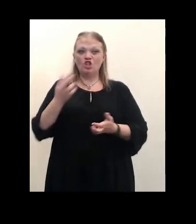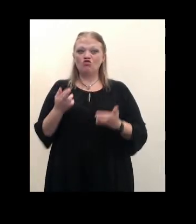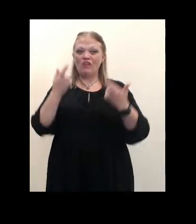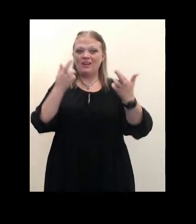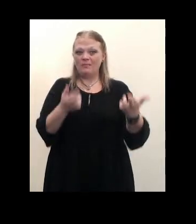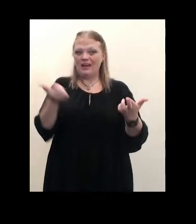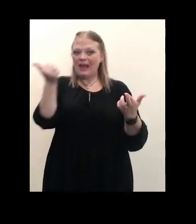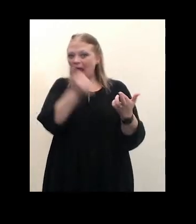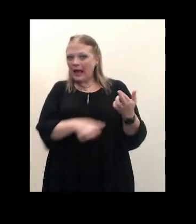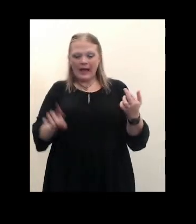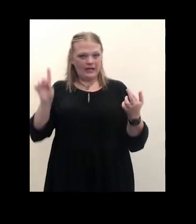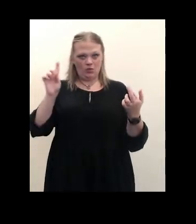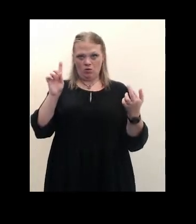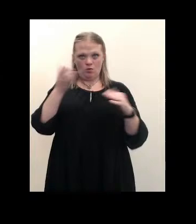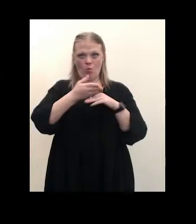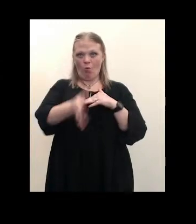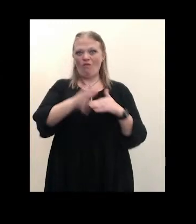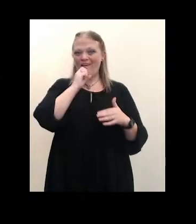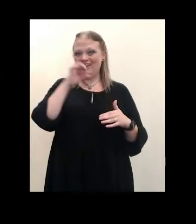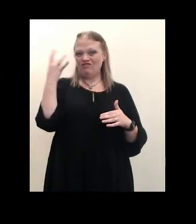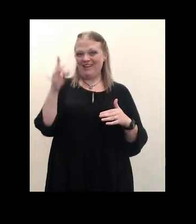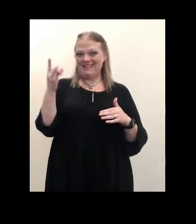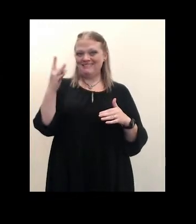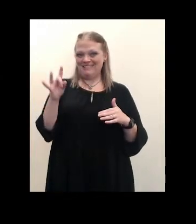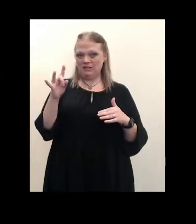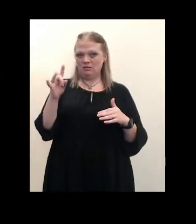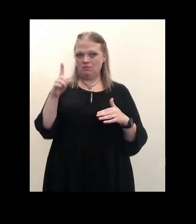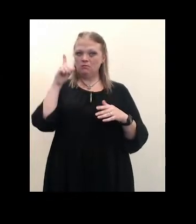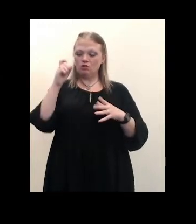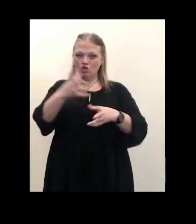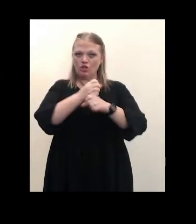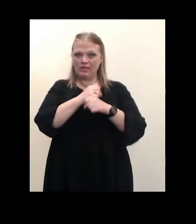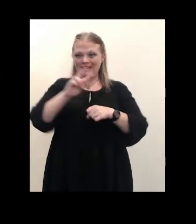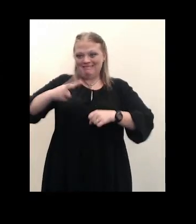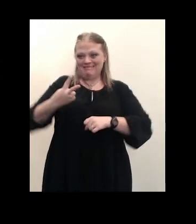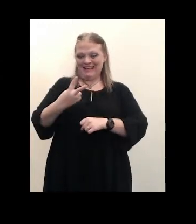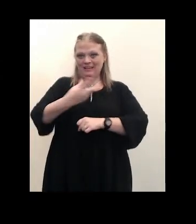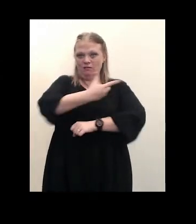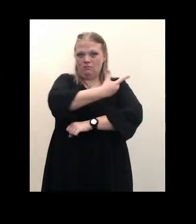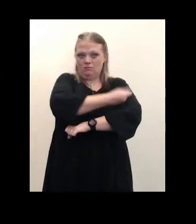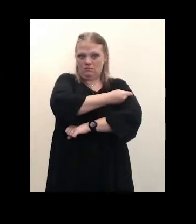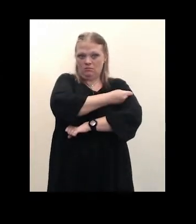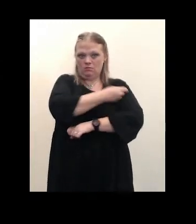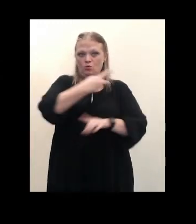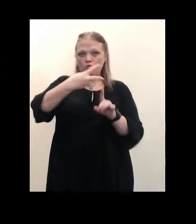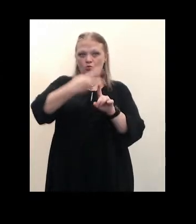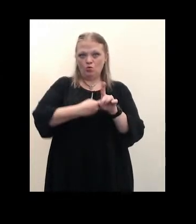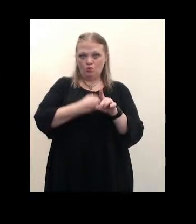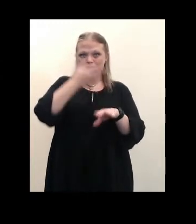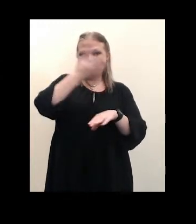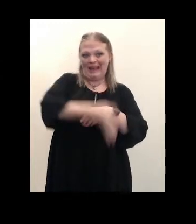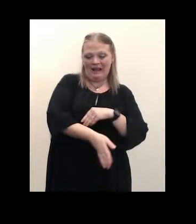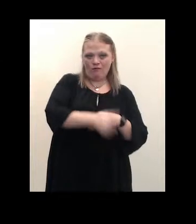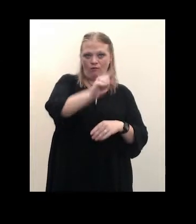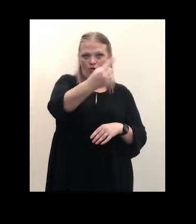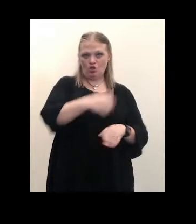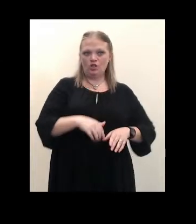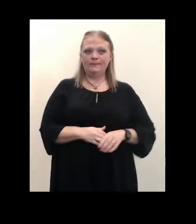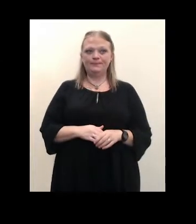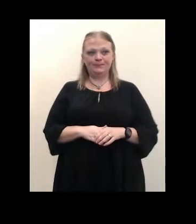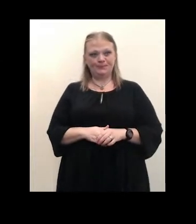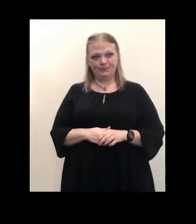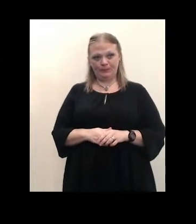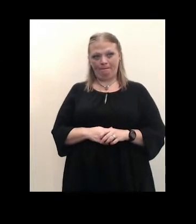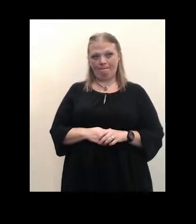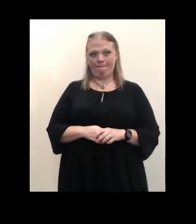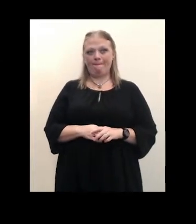anybody over the age of 18 should get a second dose 2 months after their first dose.